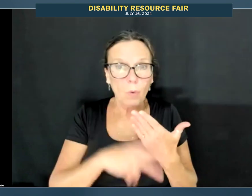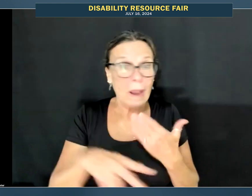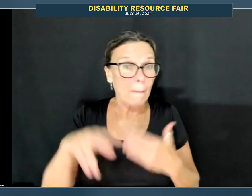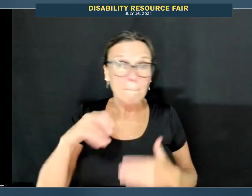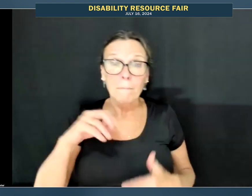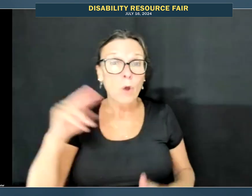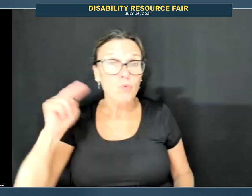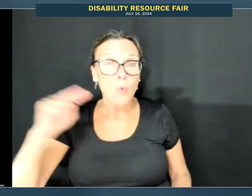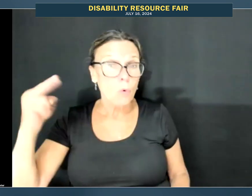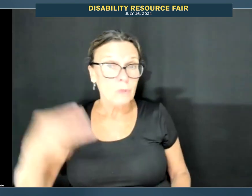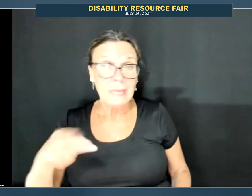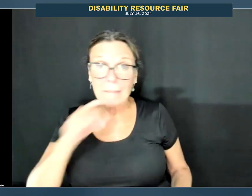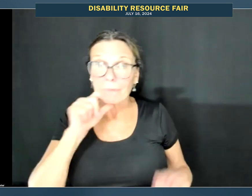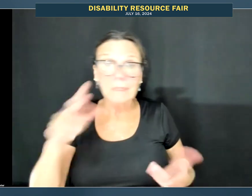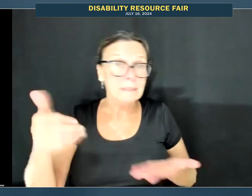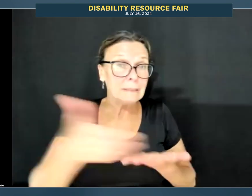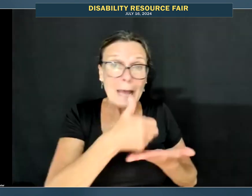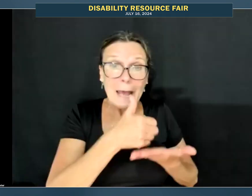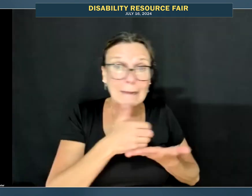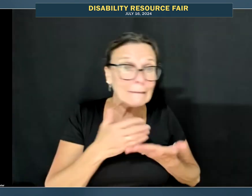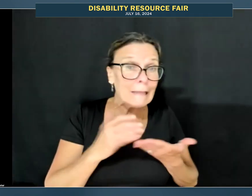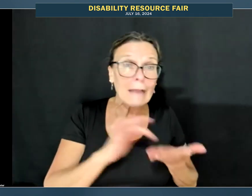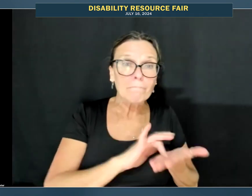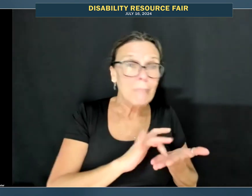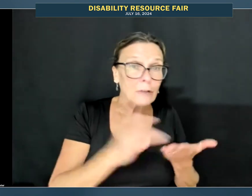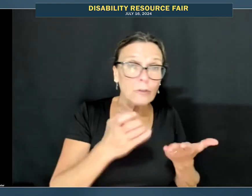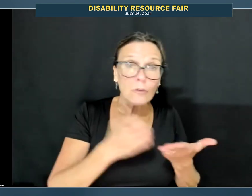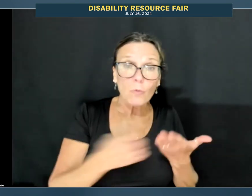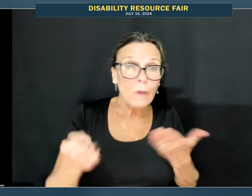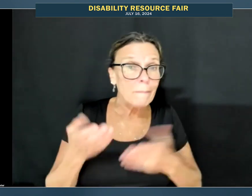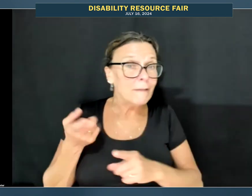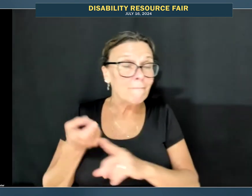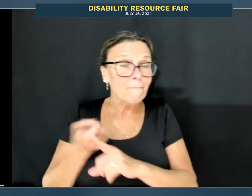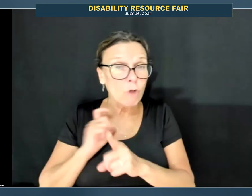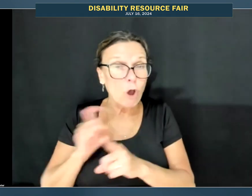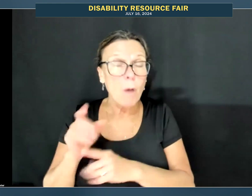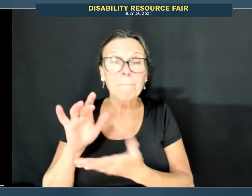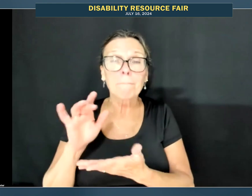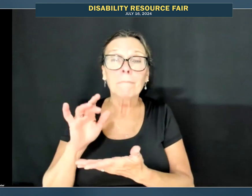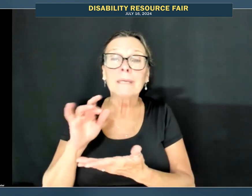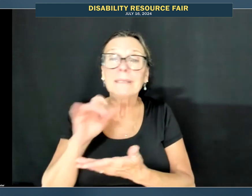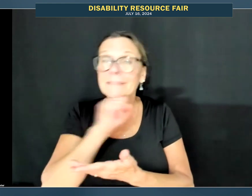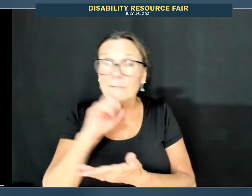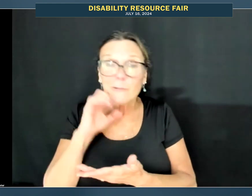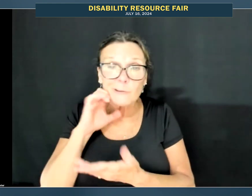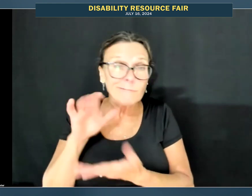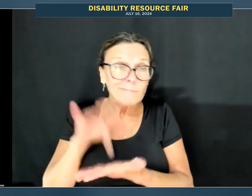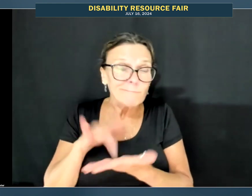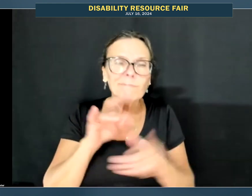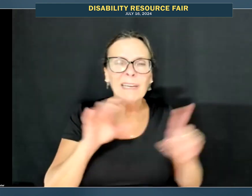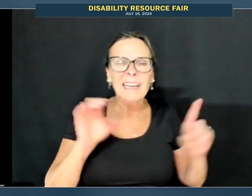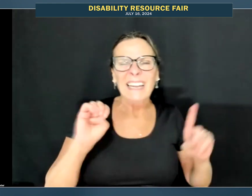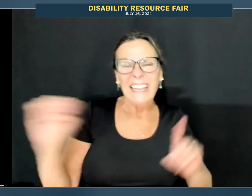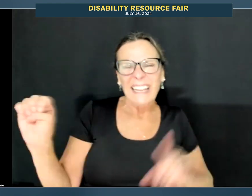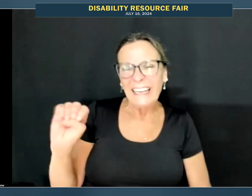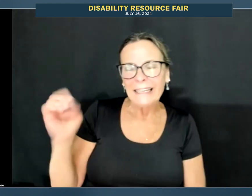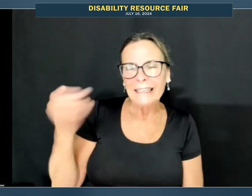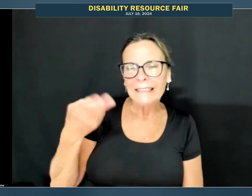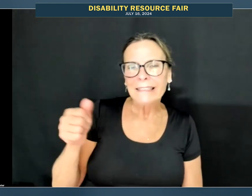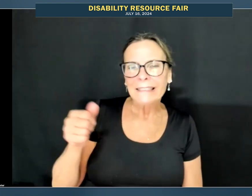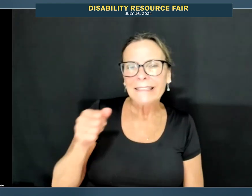collects durable medical equipment through their senior center, nor does South Hadley. East Hampton just stopped as of July 1st.